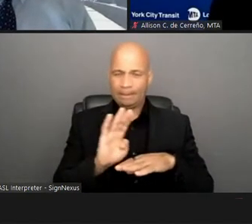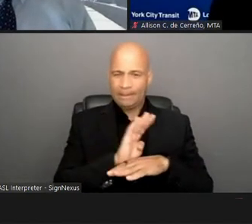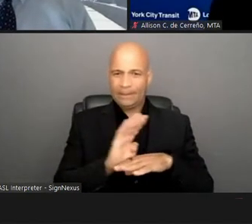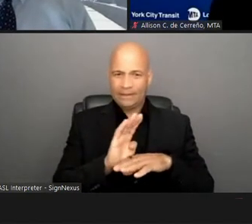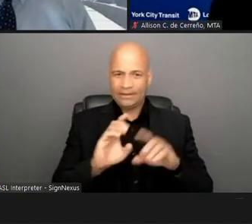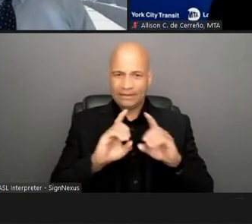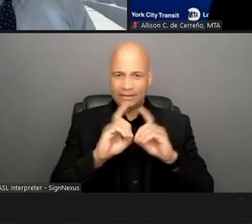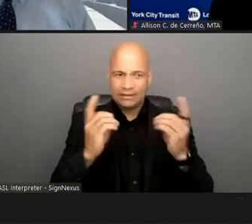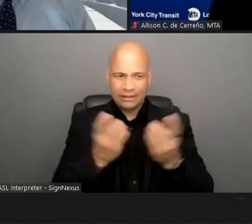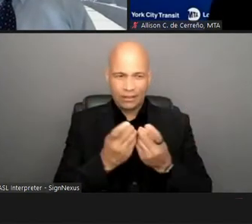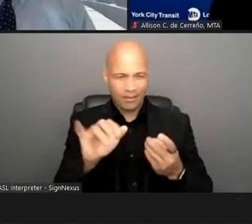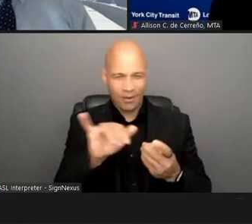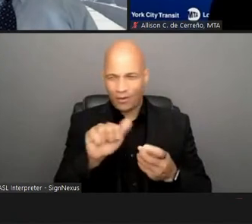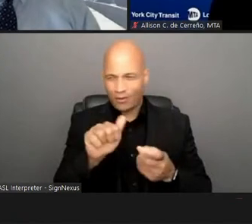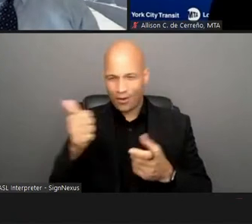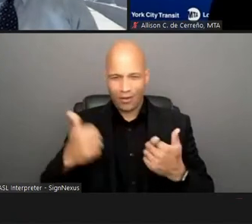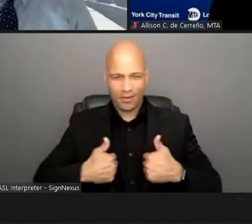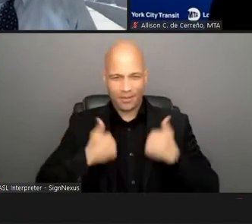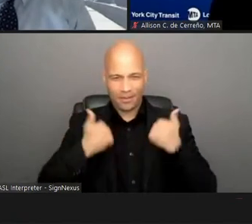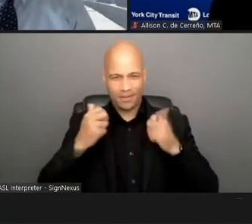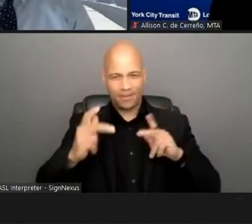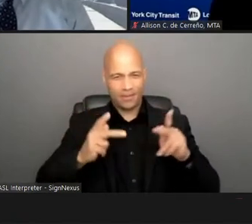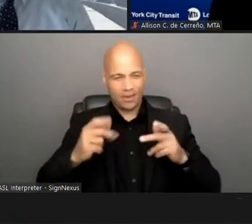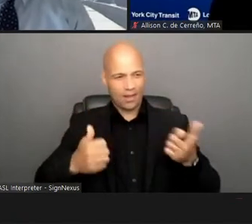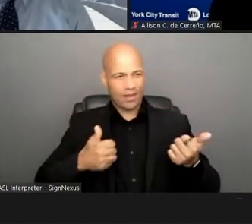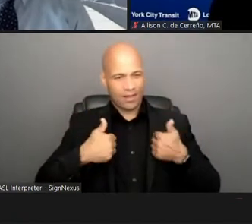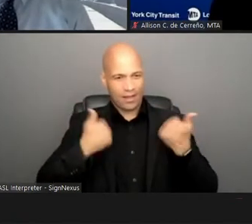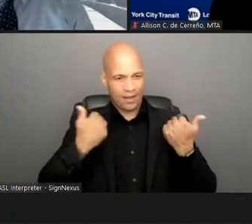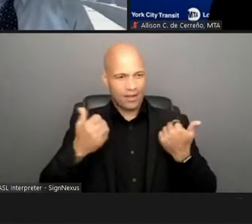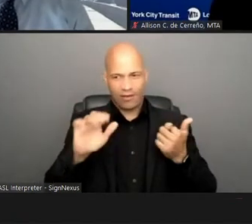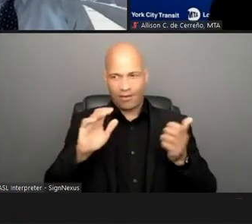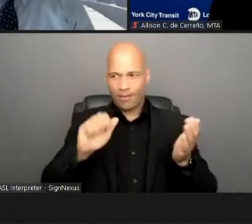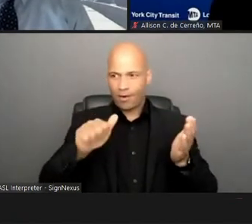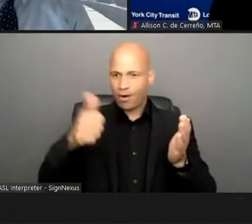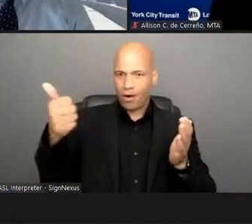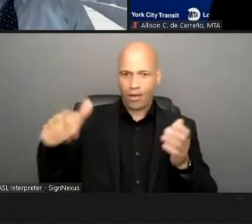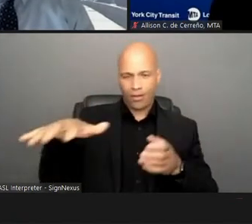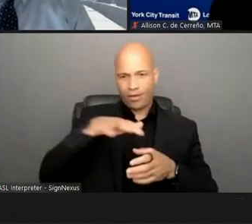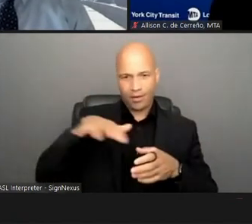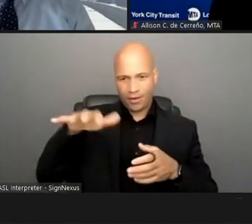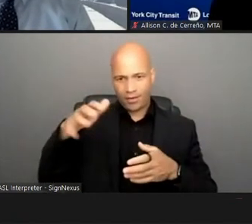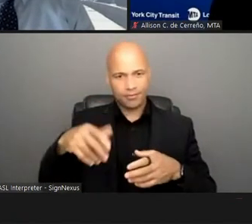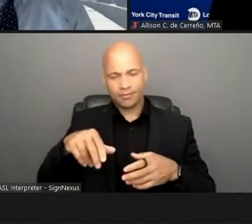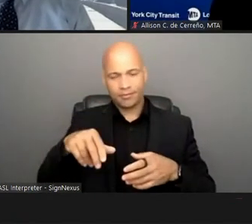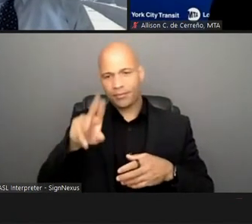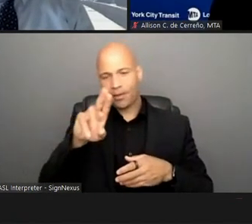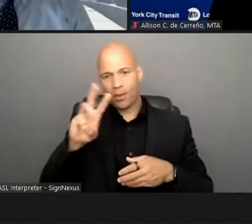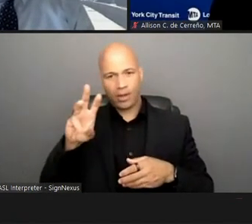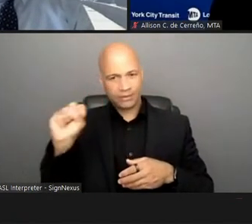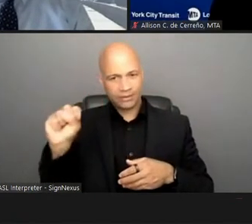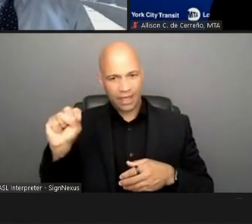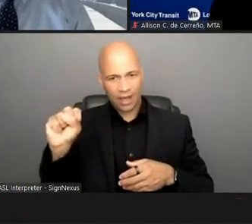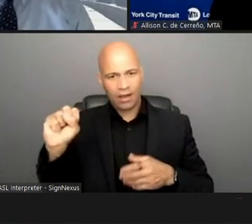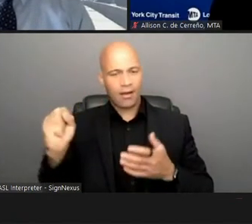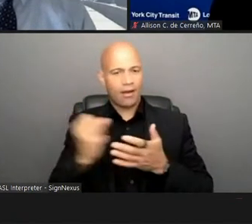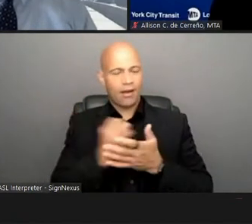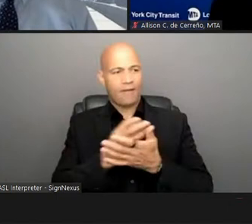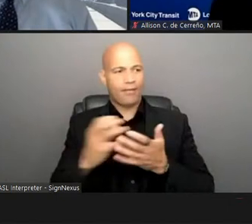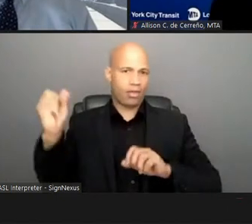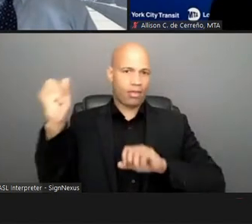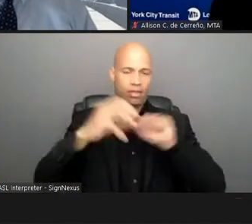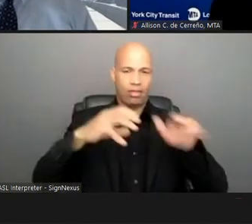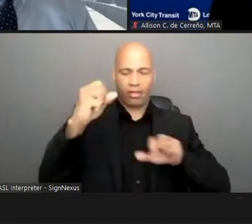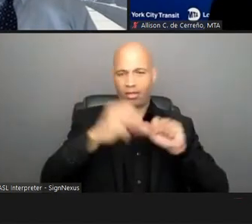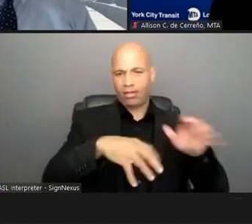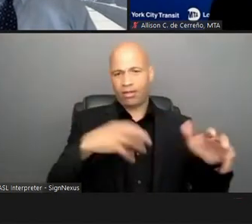district like any other around the city we are no less a residential district than the outer boroughs or the upper west side but everything gets dumped in our neighborhood and it's